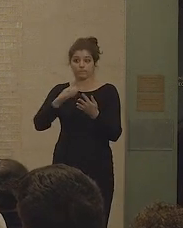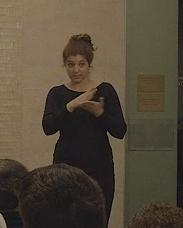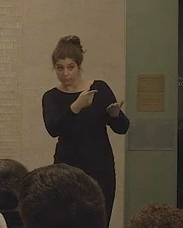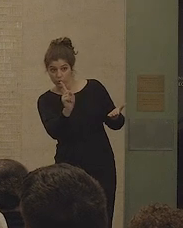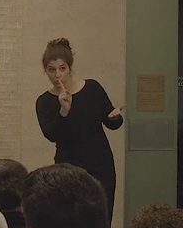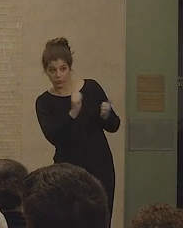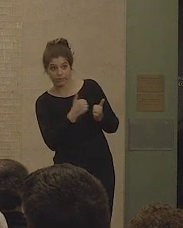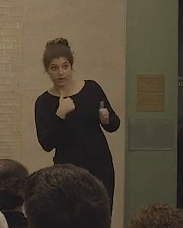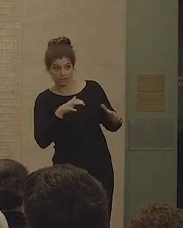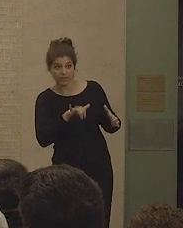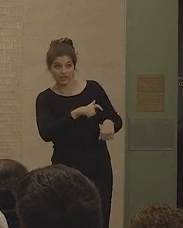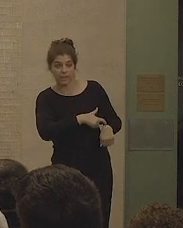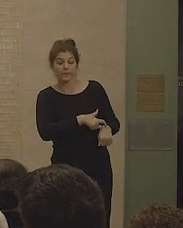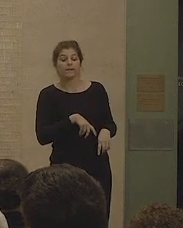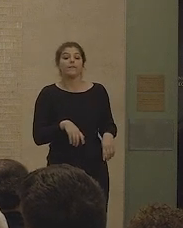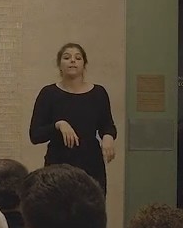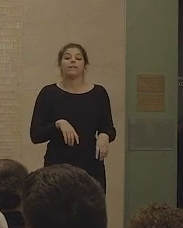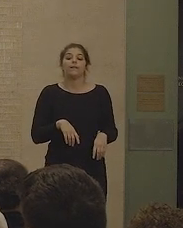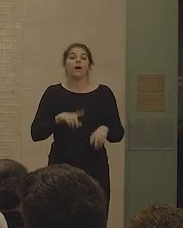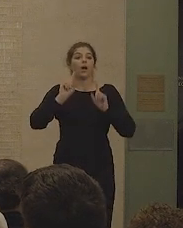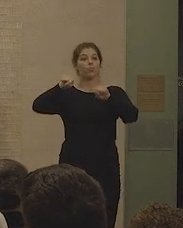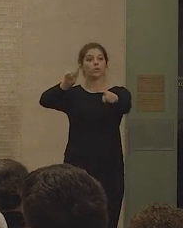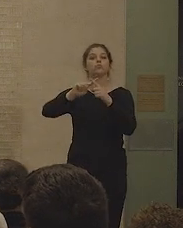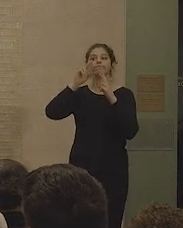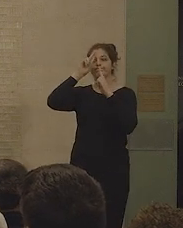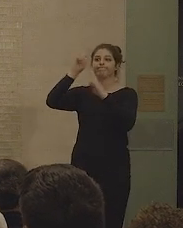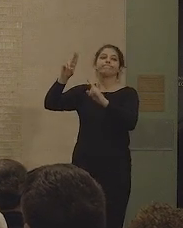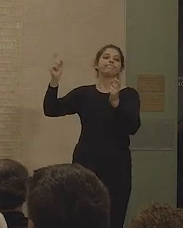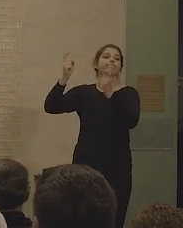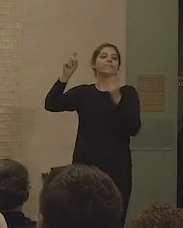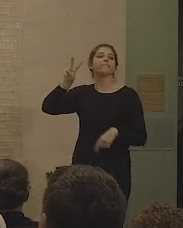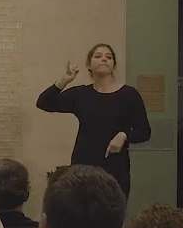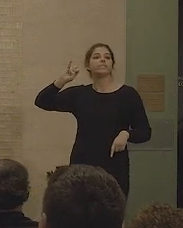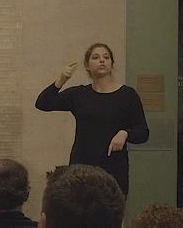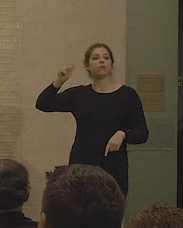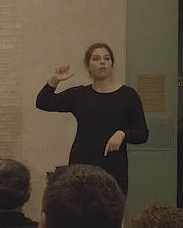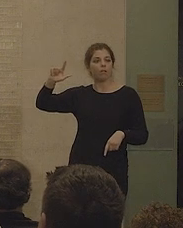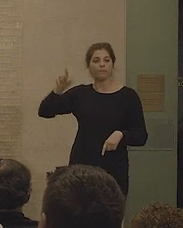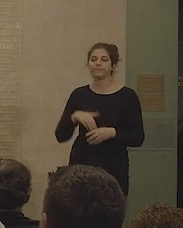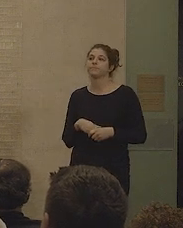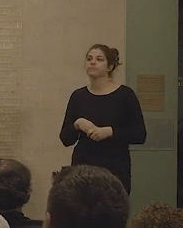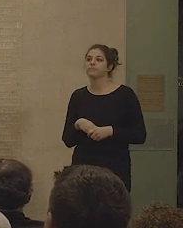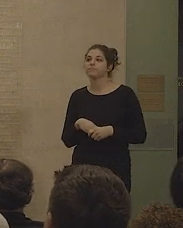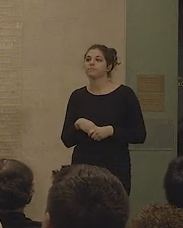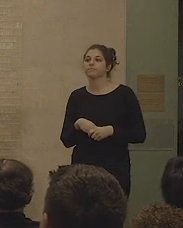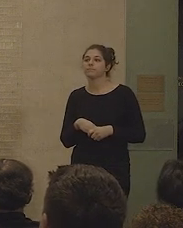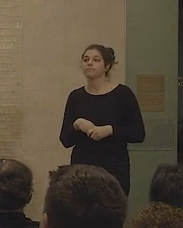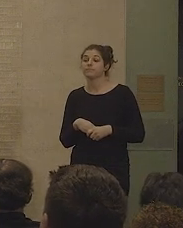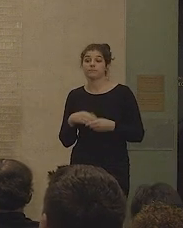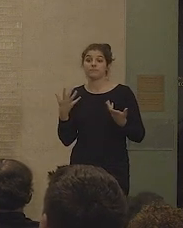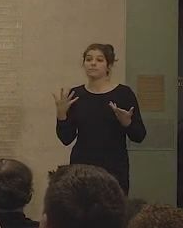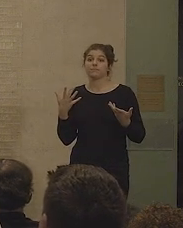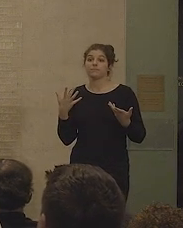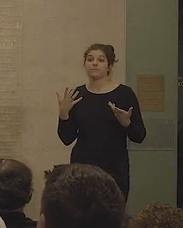room were with me then, to a vigil. And literally until the minute before leaving, I didn't know if